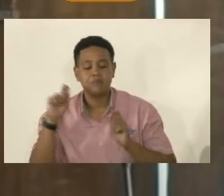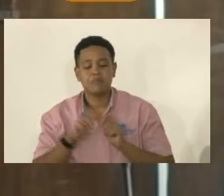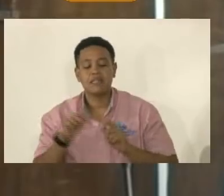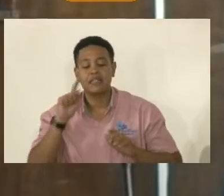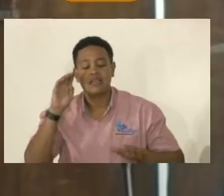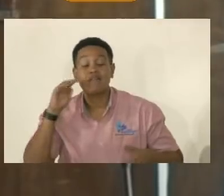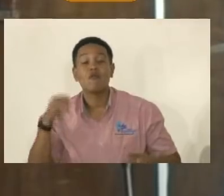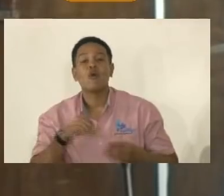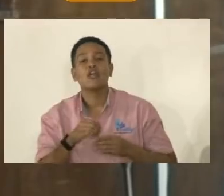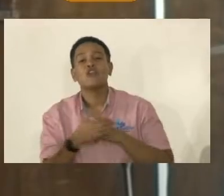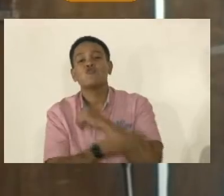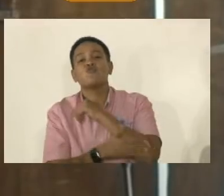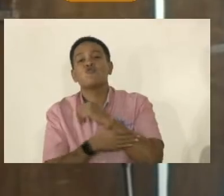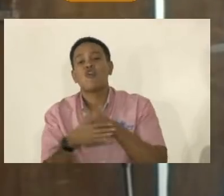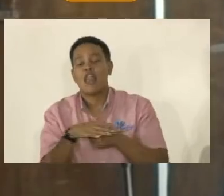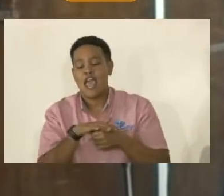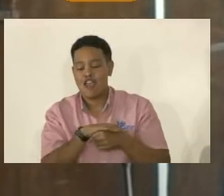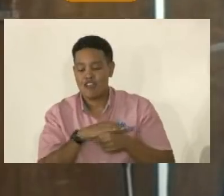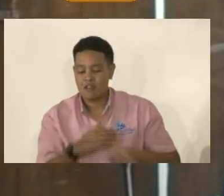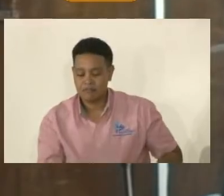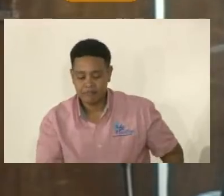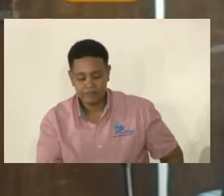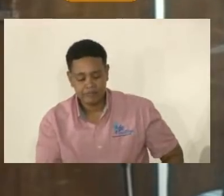the rural area.